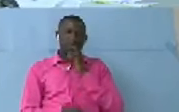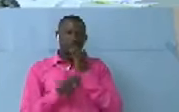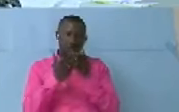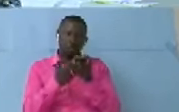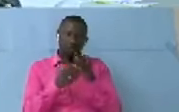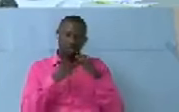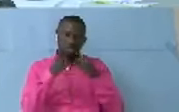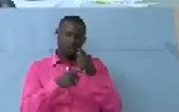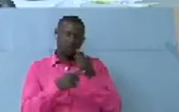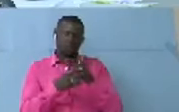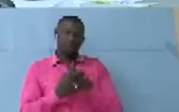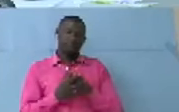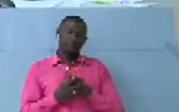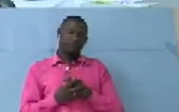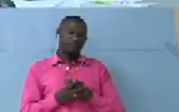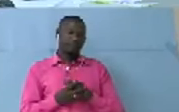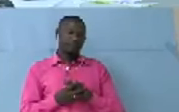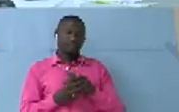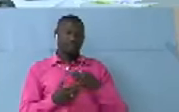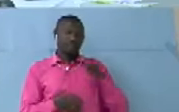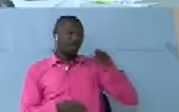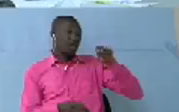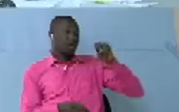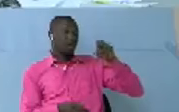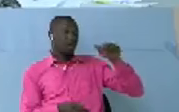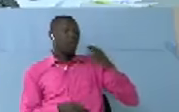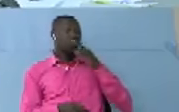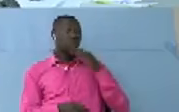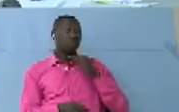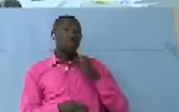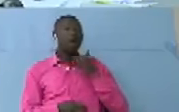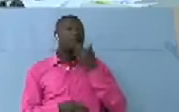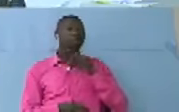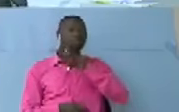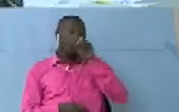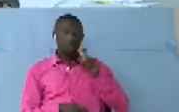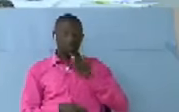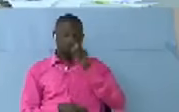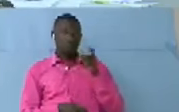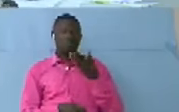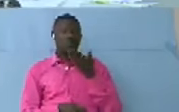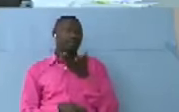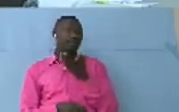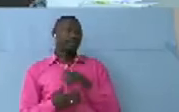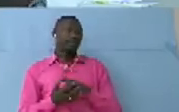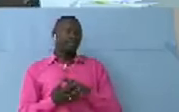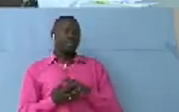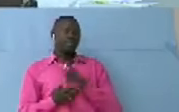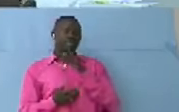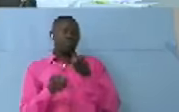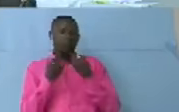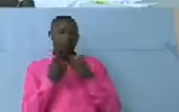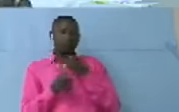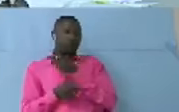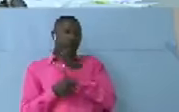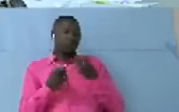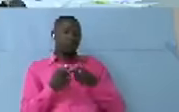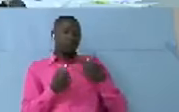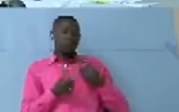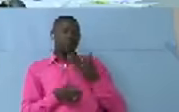NIA for Minuba interrogate camp. It was the NIA officers who were interrogating us. You have told us that these people were